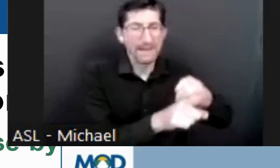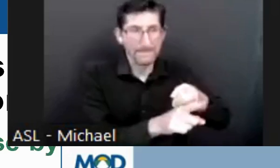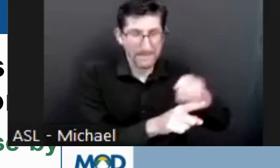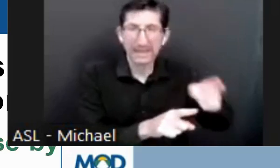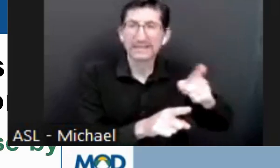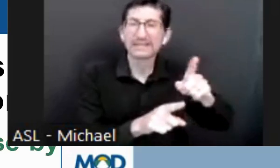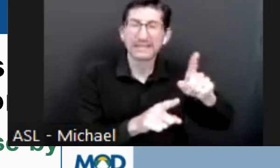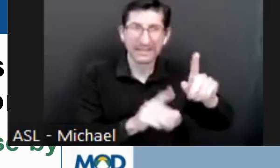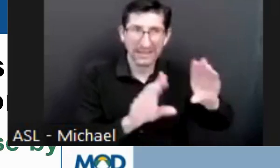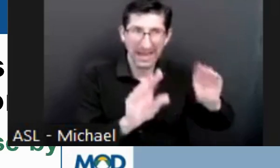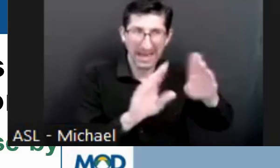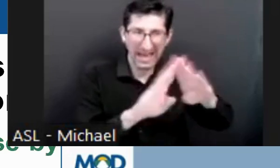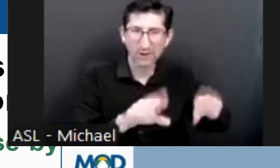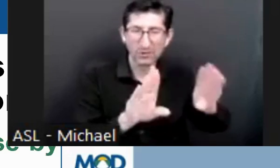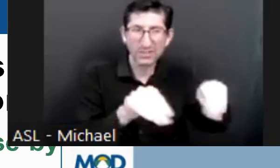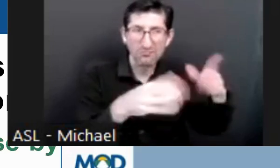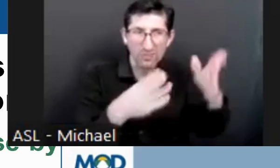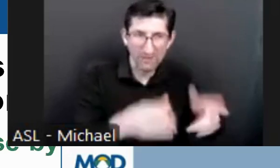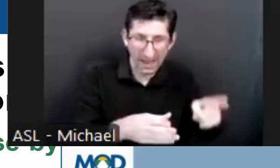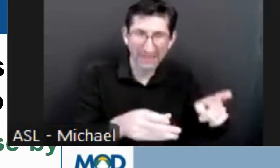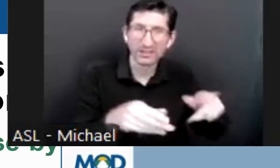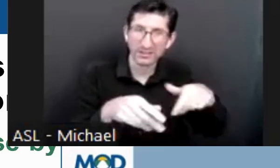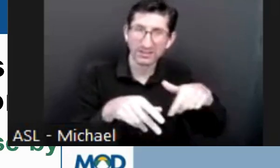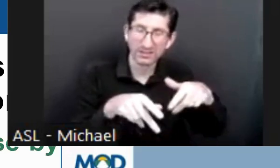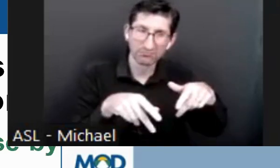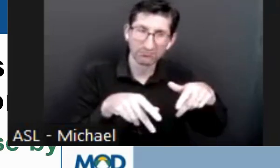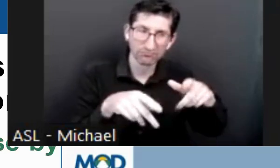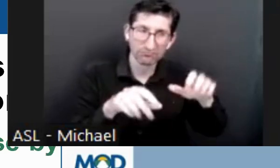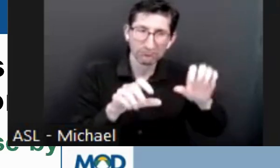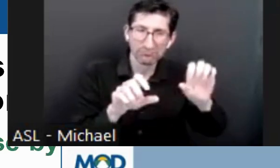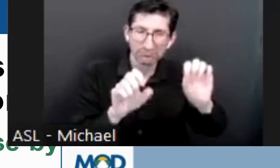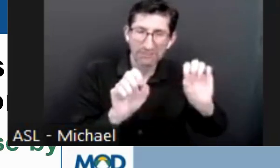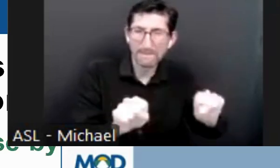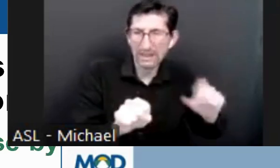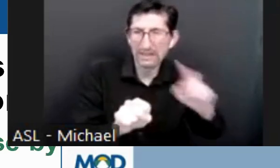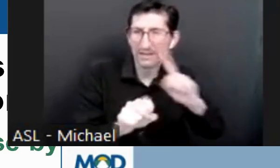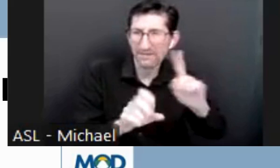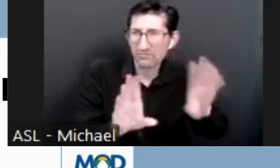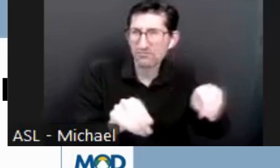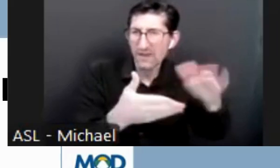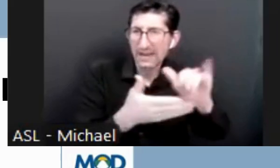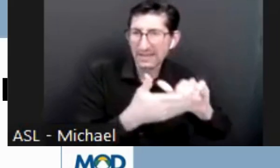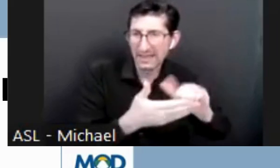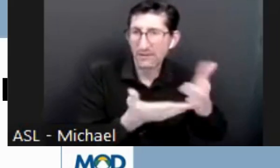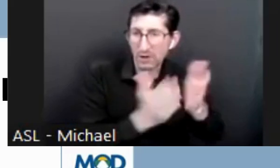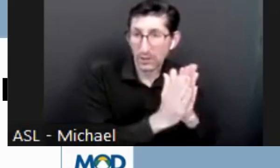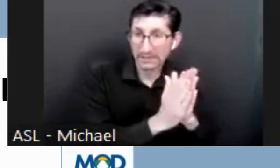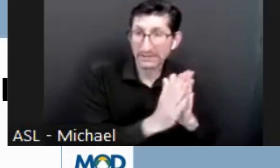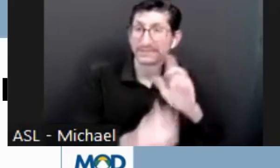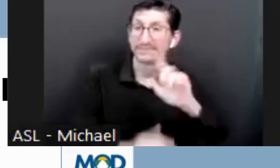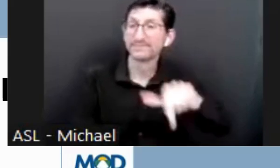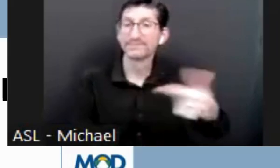the request. Now I'm going to turn this over to Camille. Thank you. Good